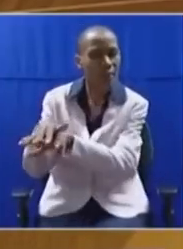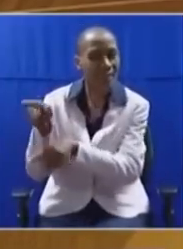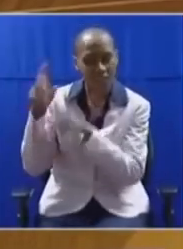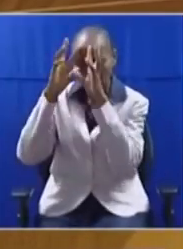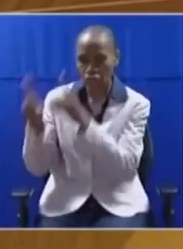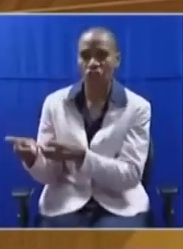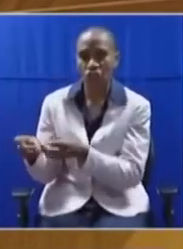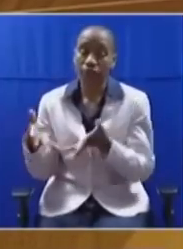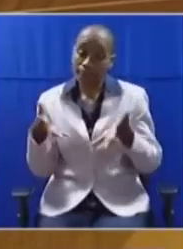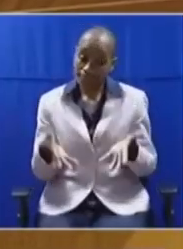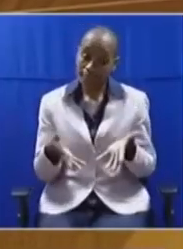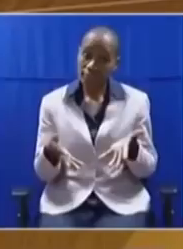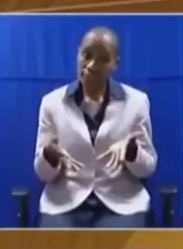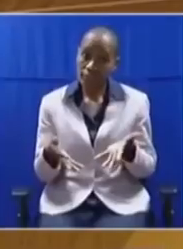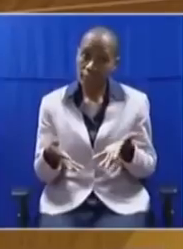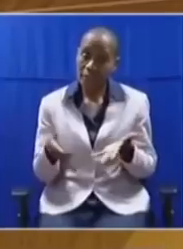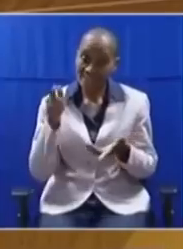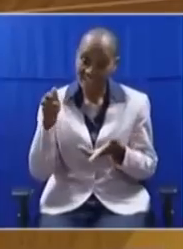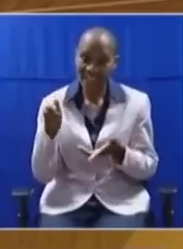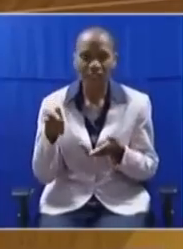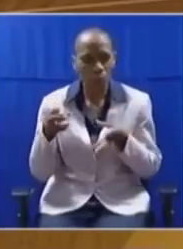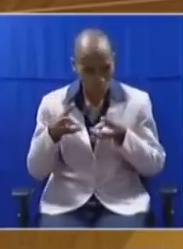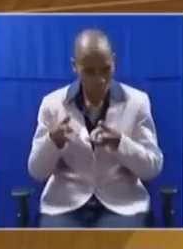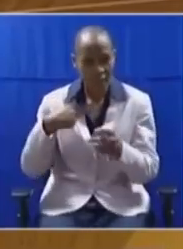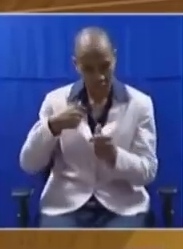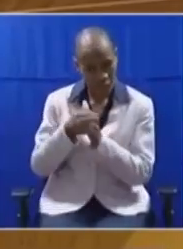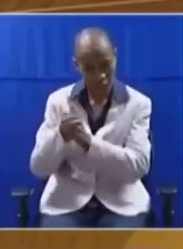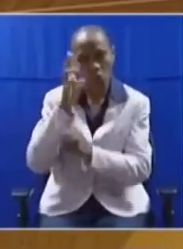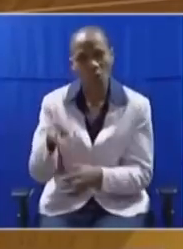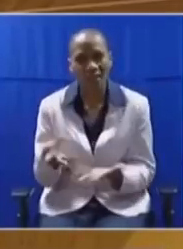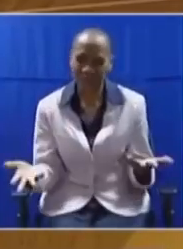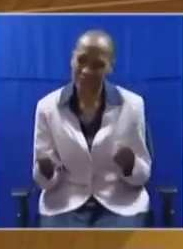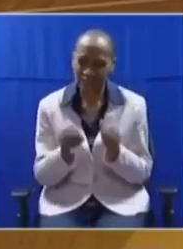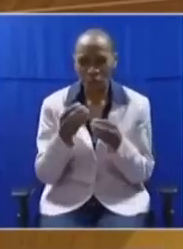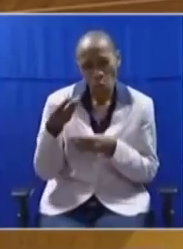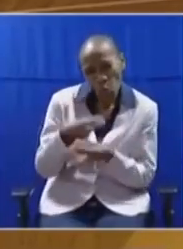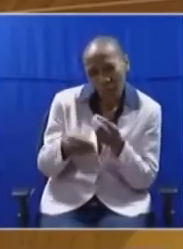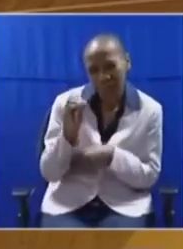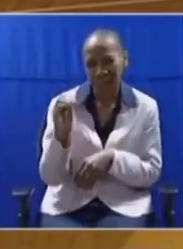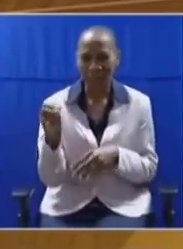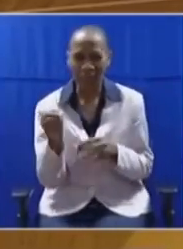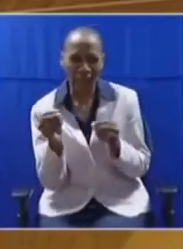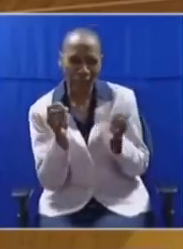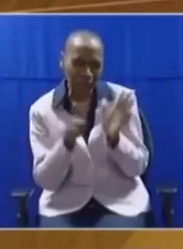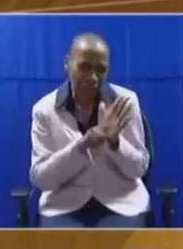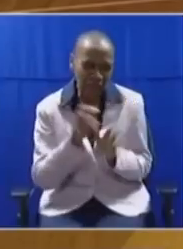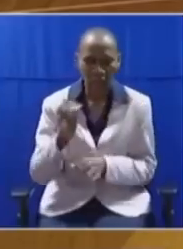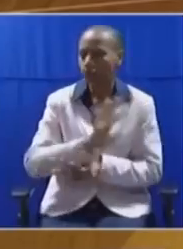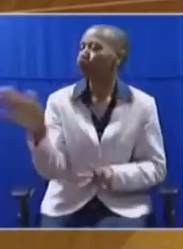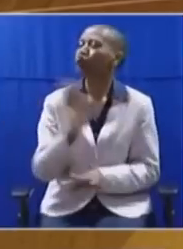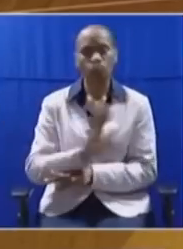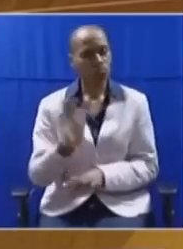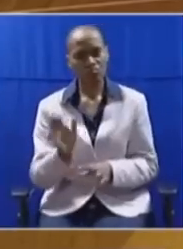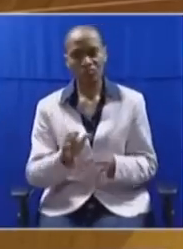the position. There is no hidden agenda. There is no manga manga business. There is just nothing. That is